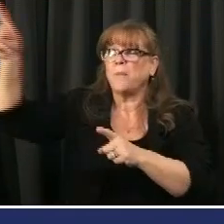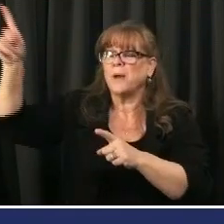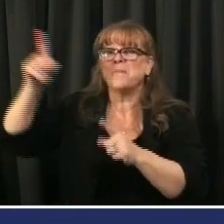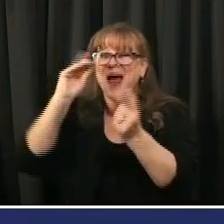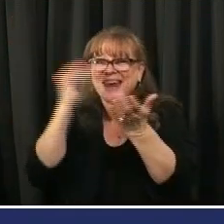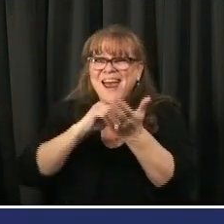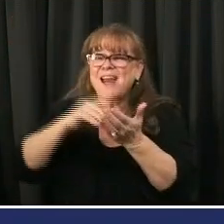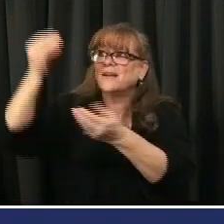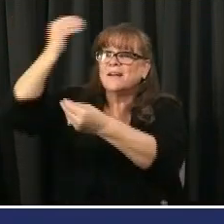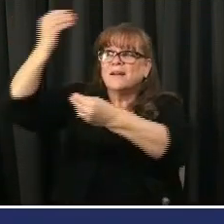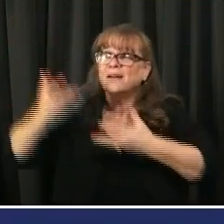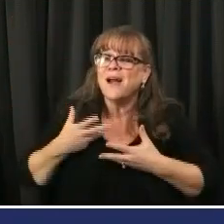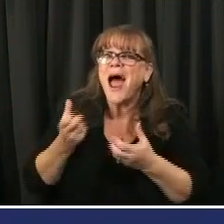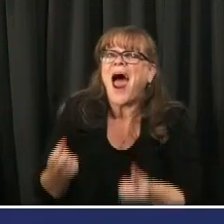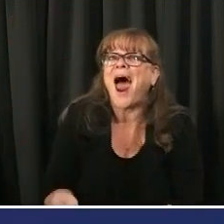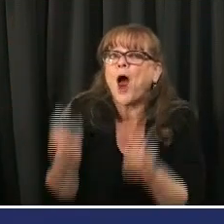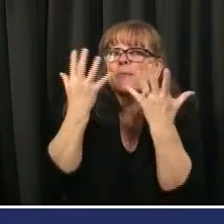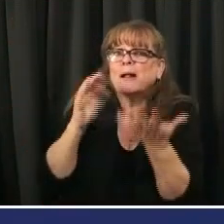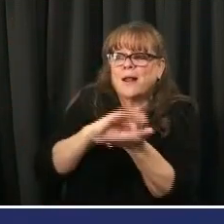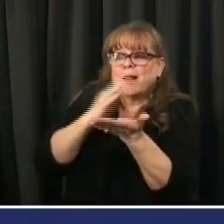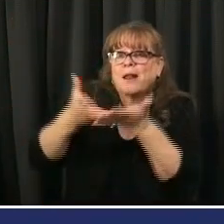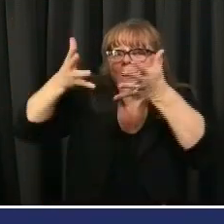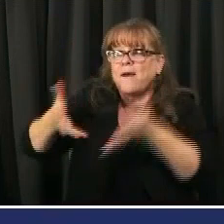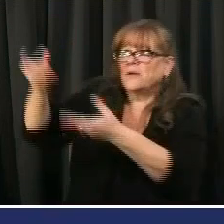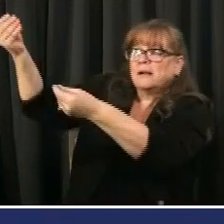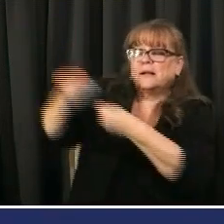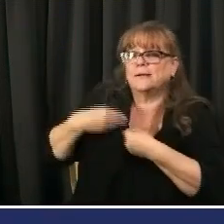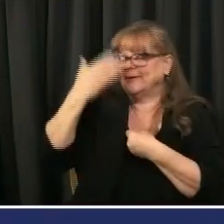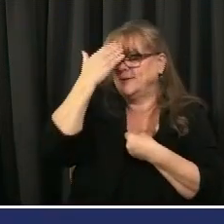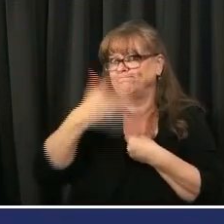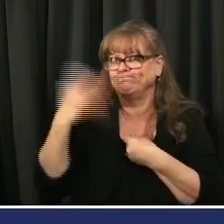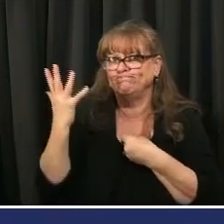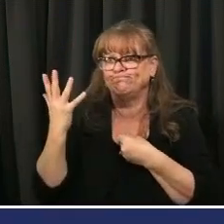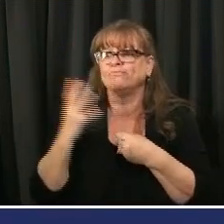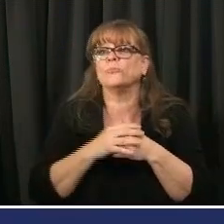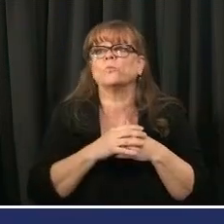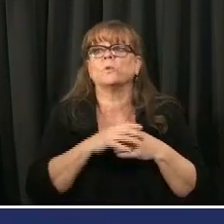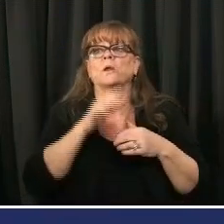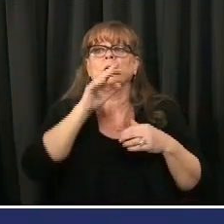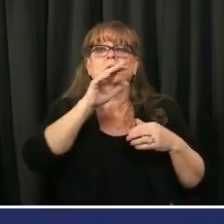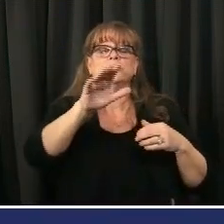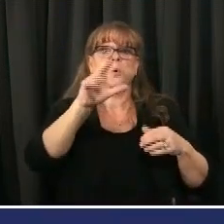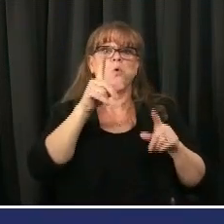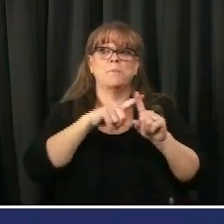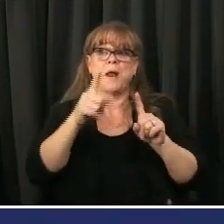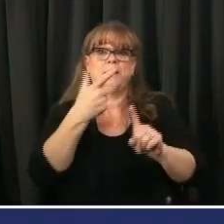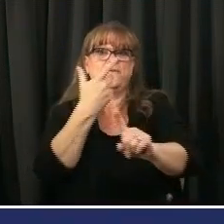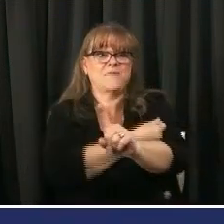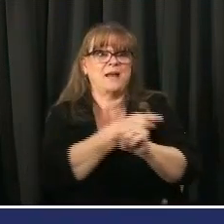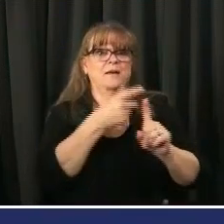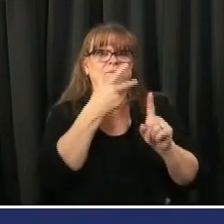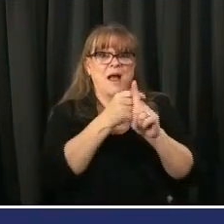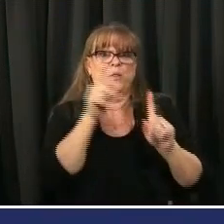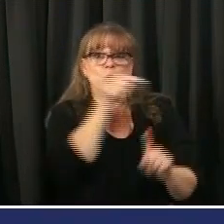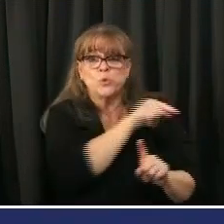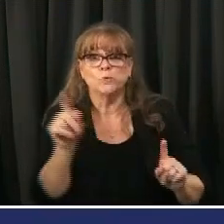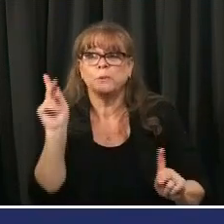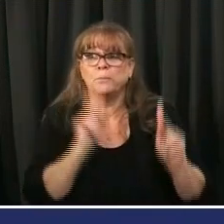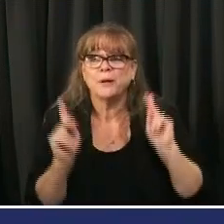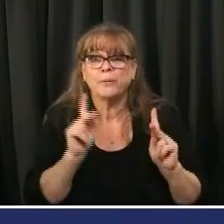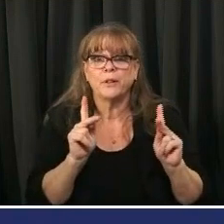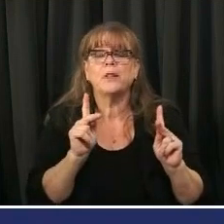So look, to make the vaccine work, it's got to be used. That's why early on we established that all of our provider partners, hospitals, community health clinics, pharmacies,